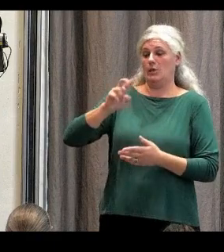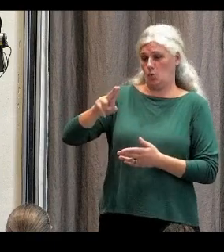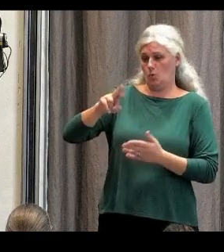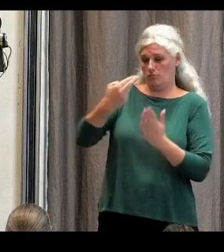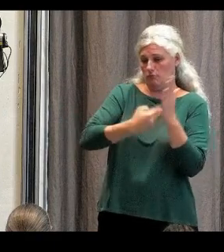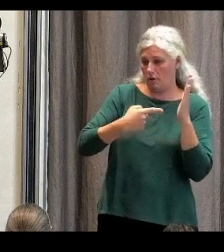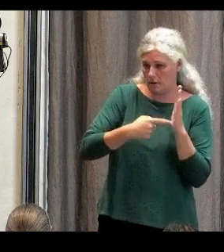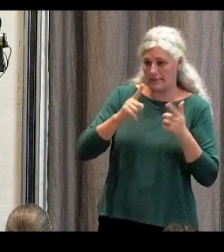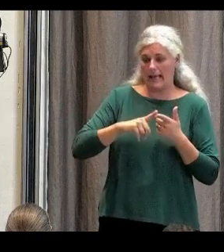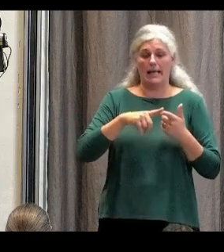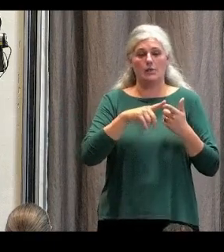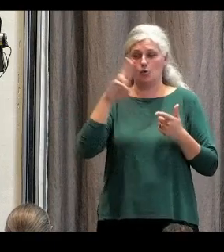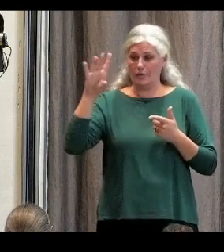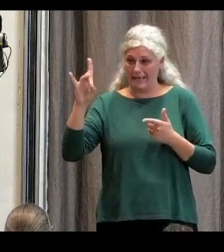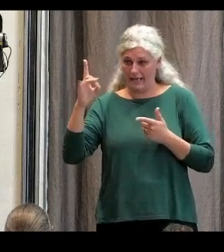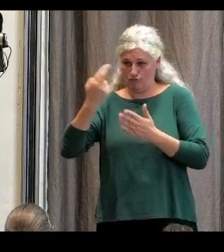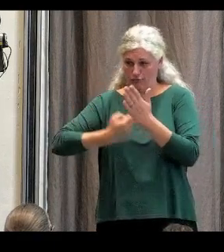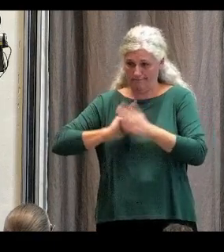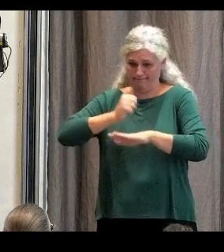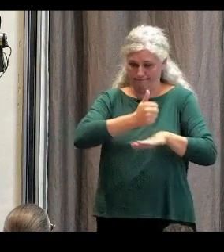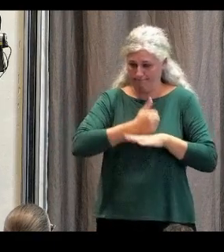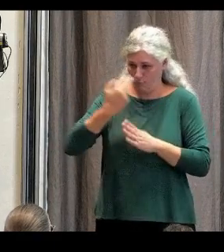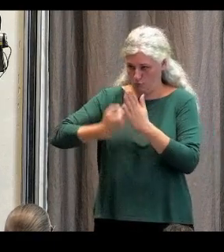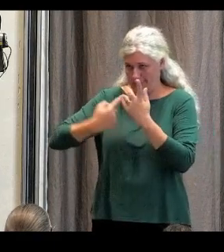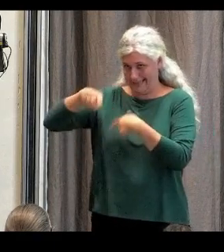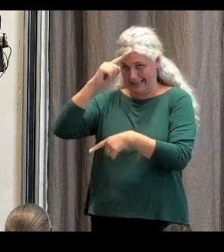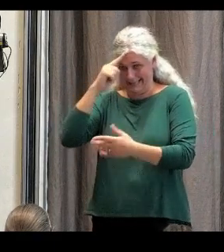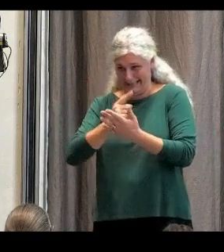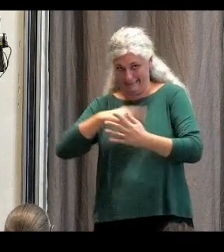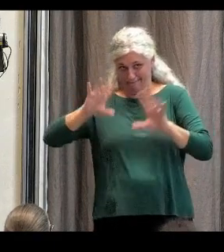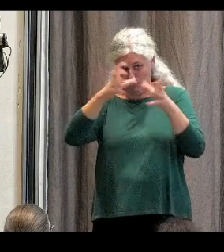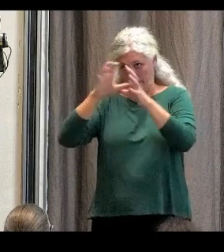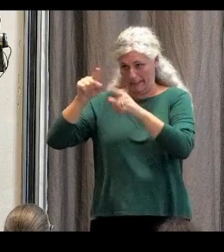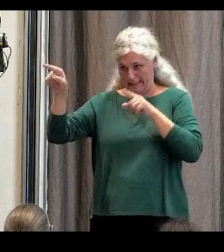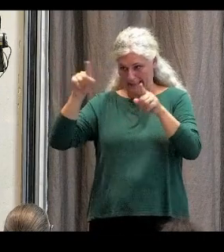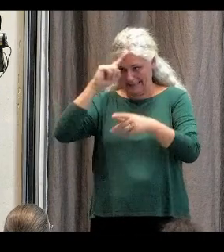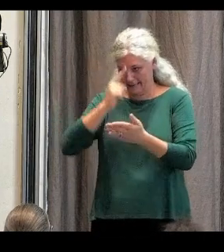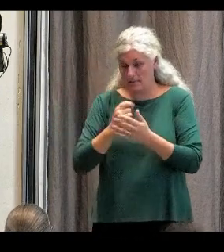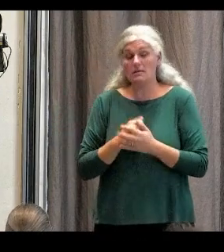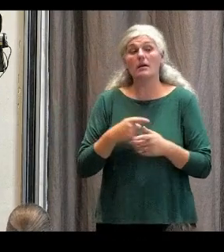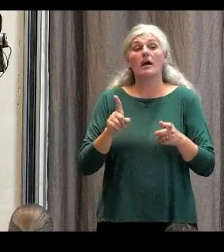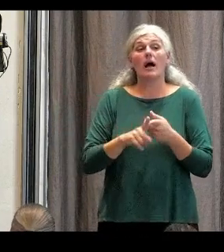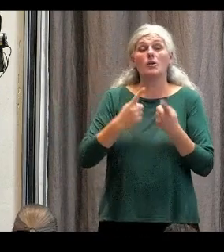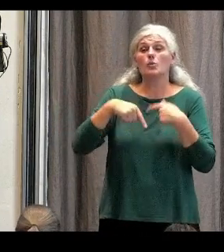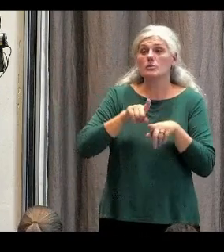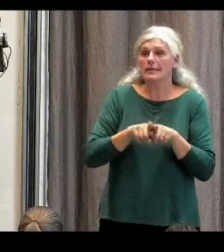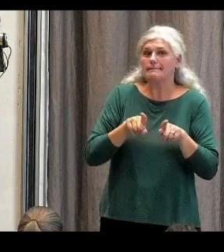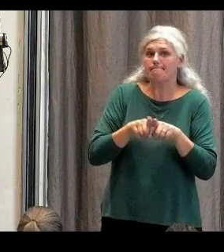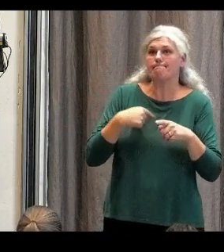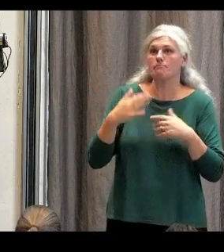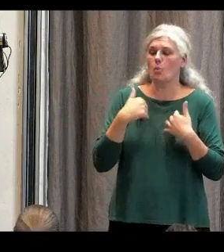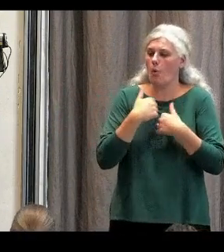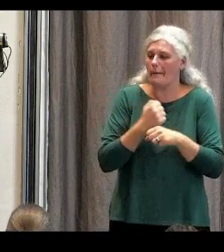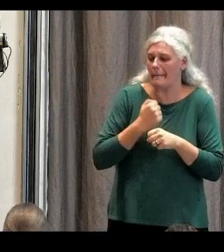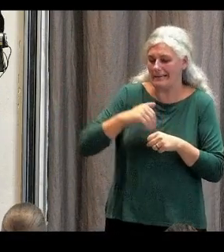regulators and the UK regulators have actually made some decisions. And we're also quite increasingly worried about